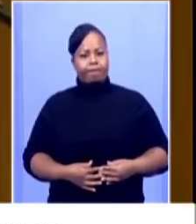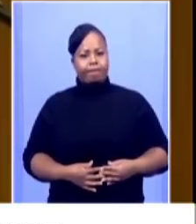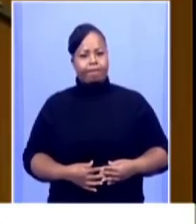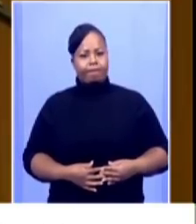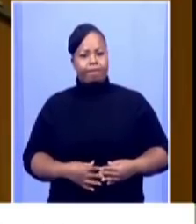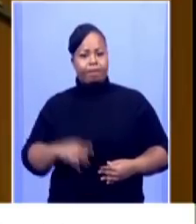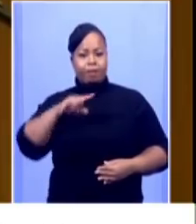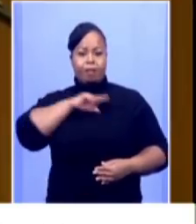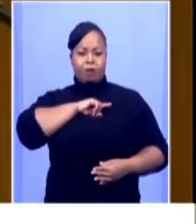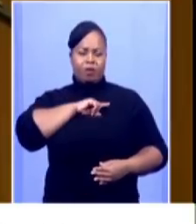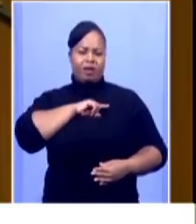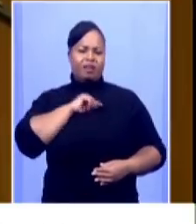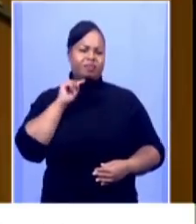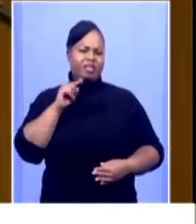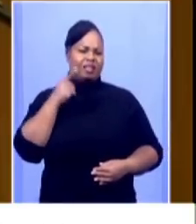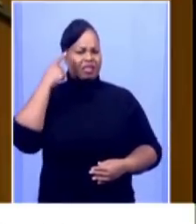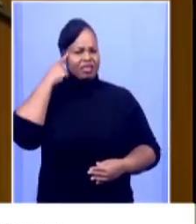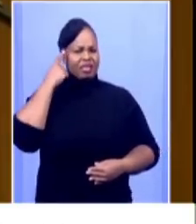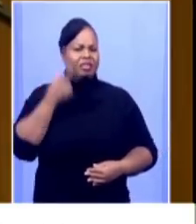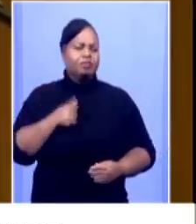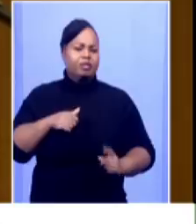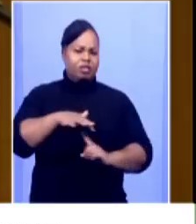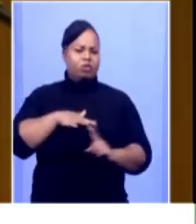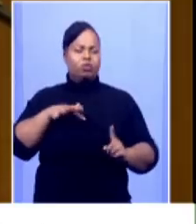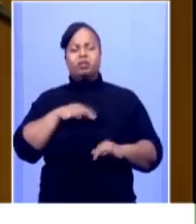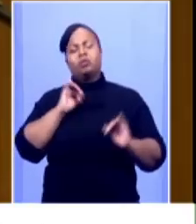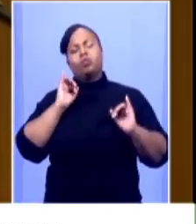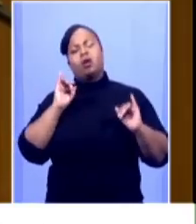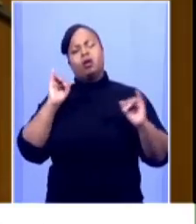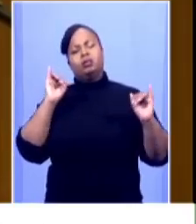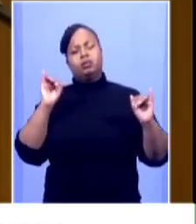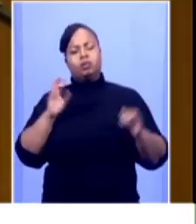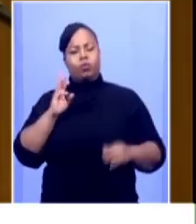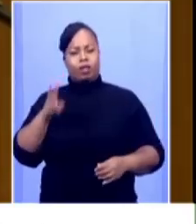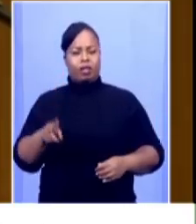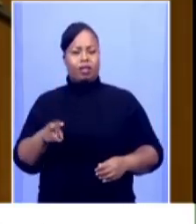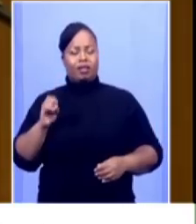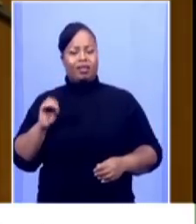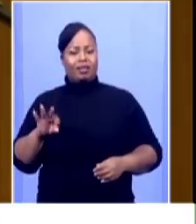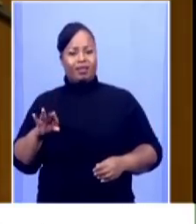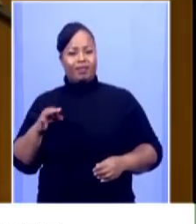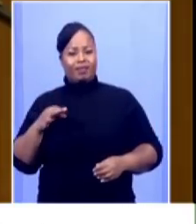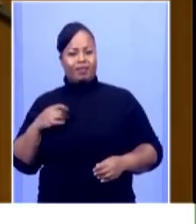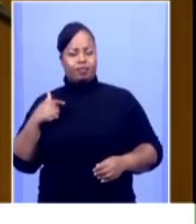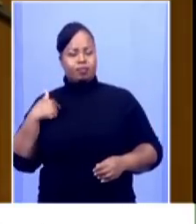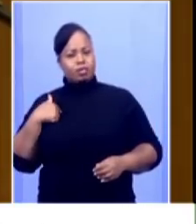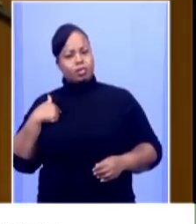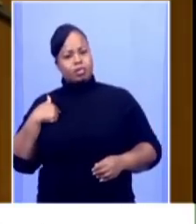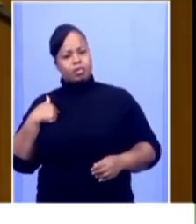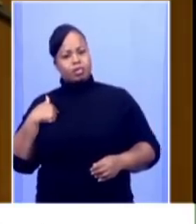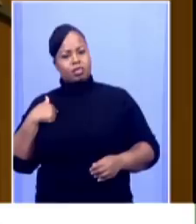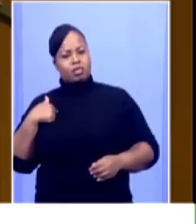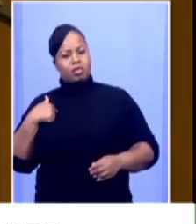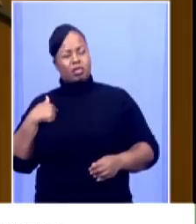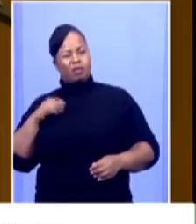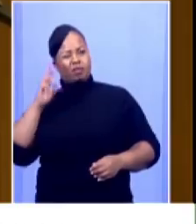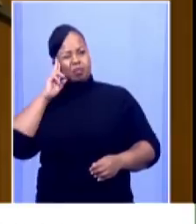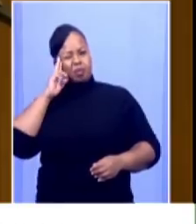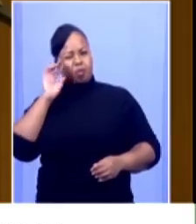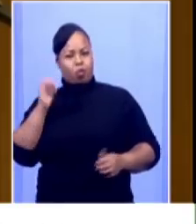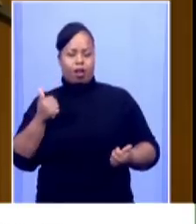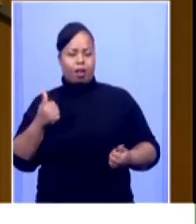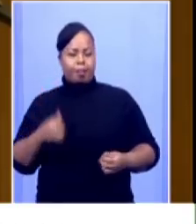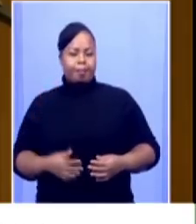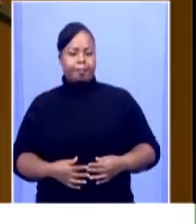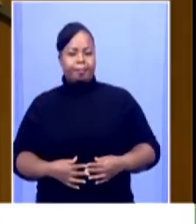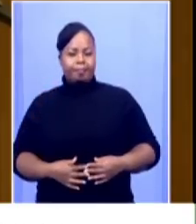I think that would make my situation worse if I be seen to refresh my memory, so-called.